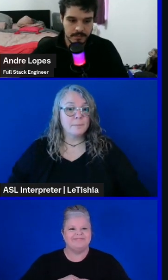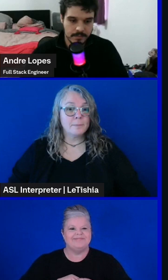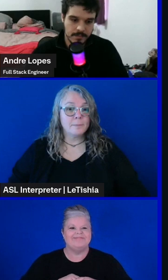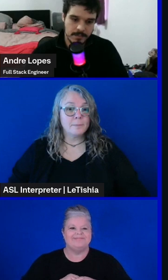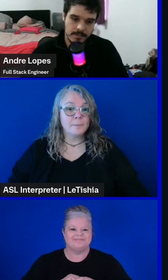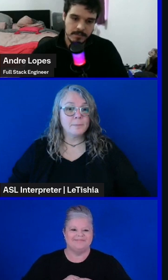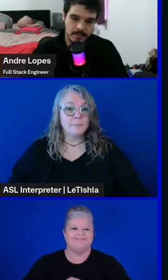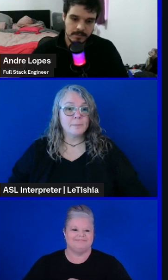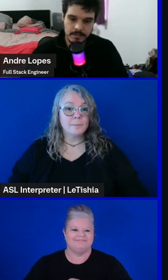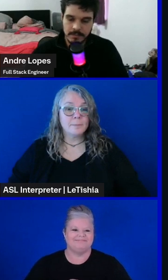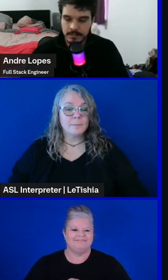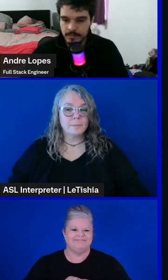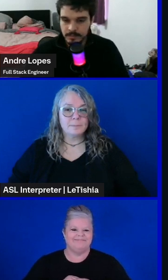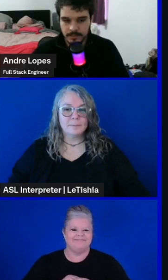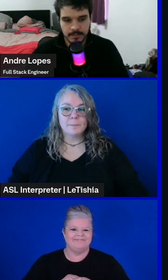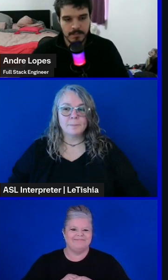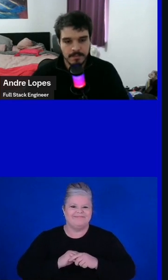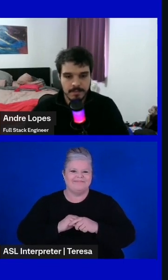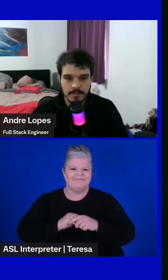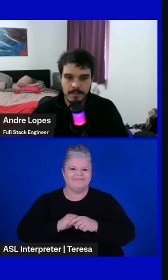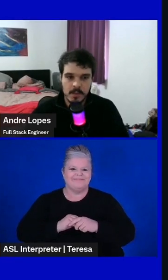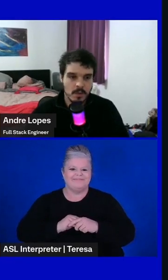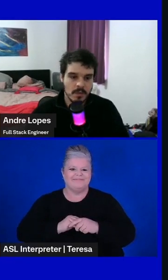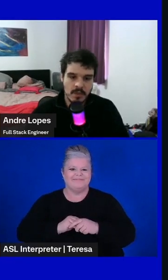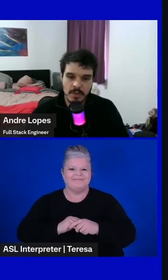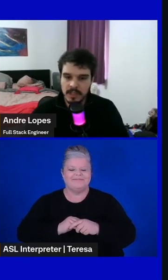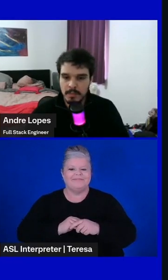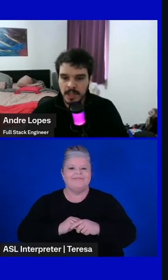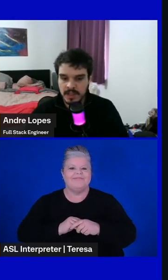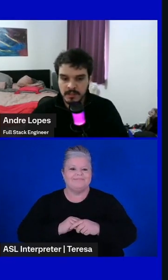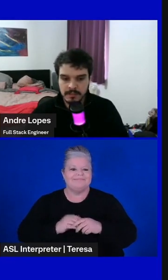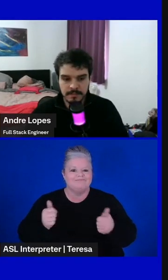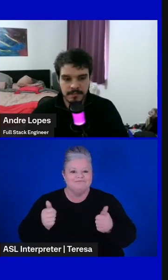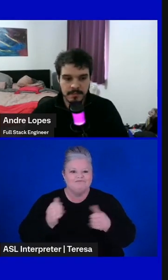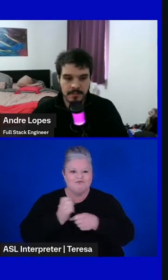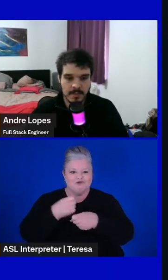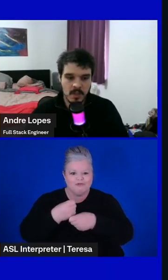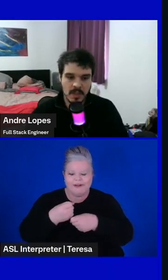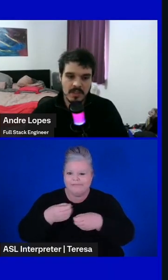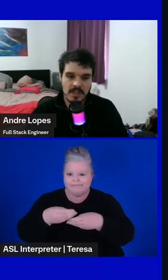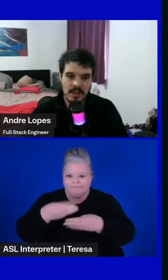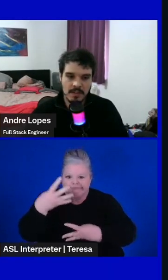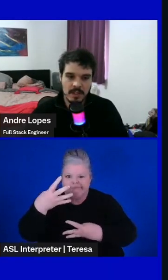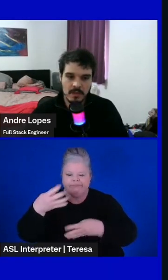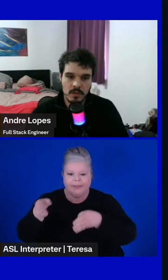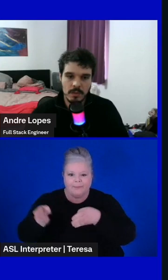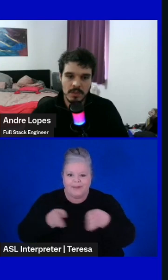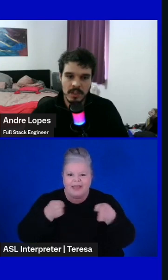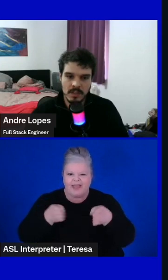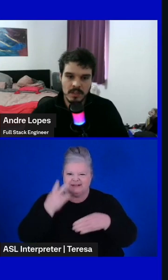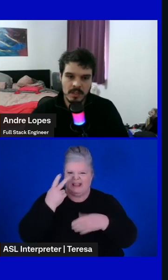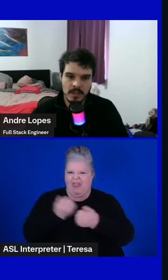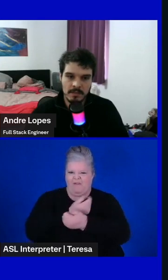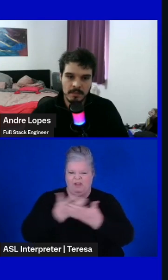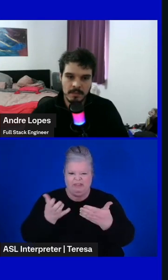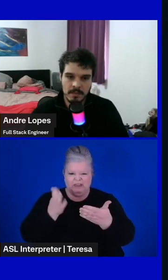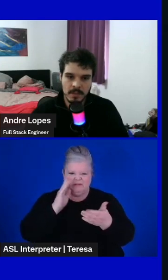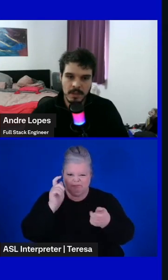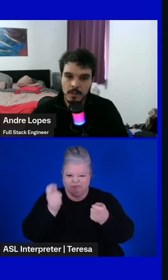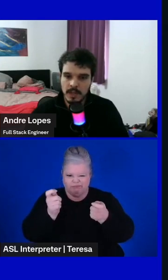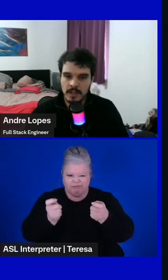So it's creating the plan. And you can see everything that is going to be changed